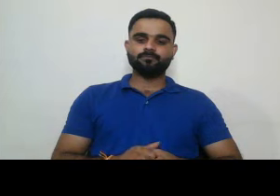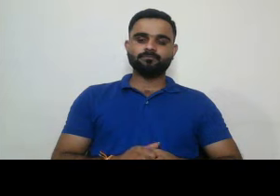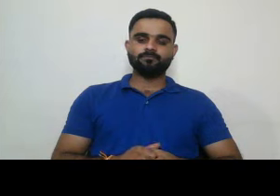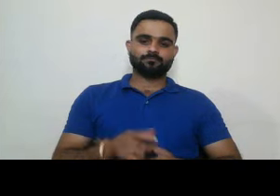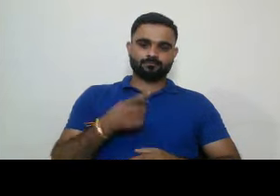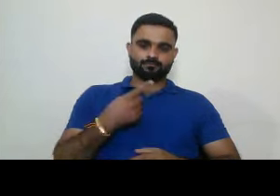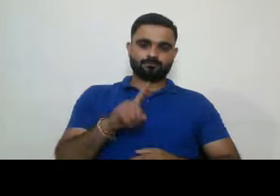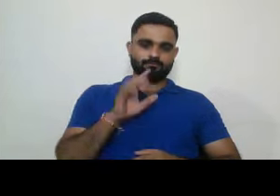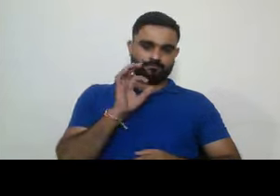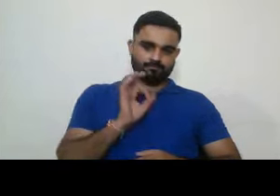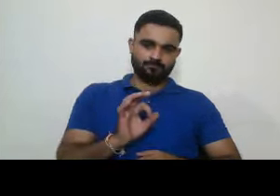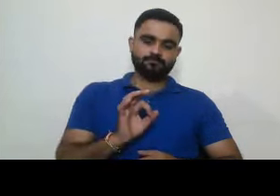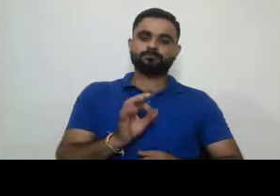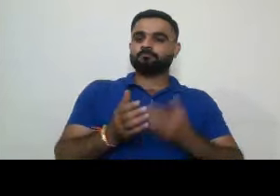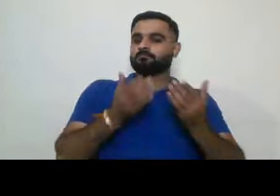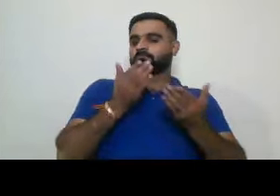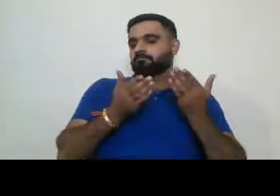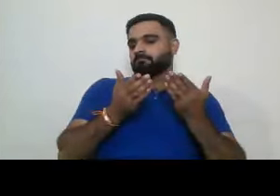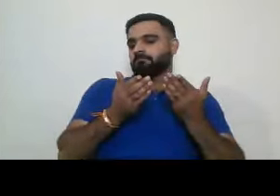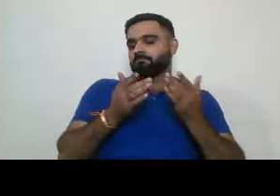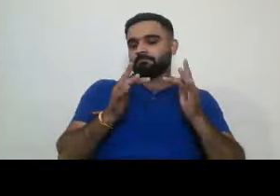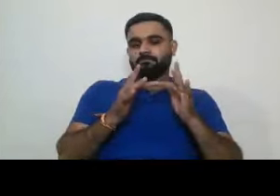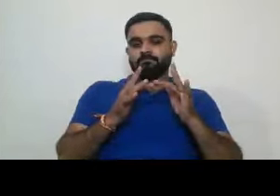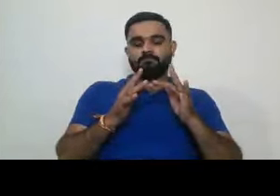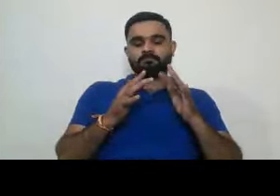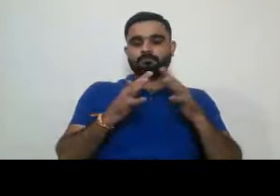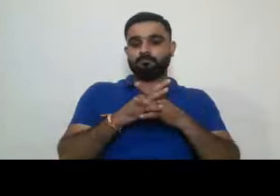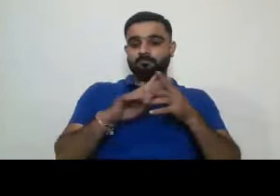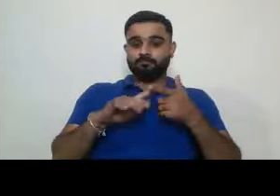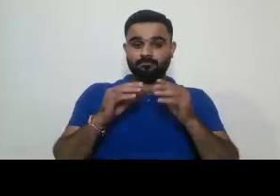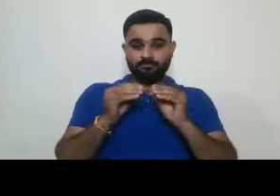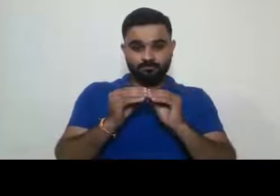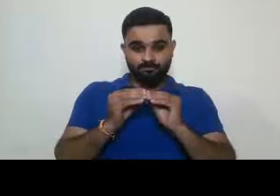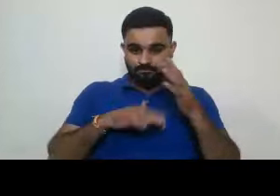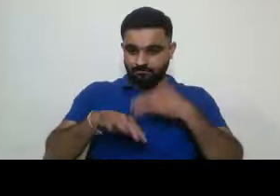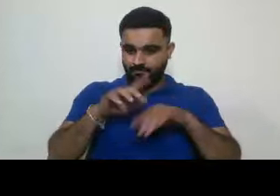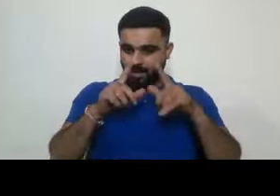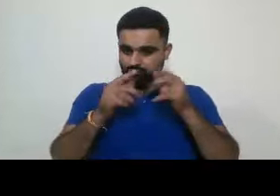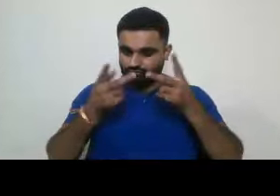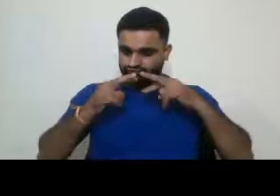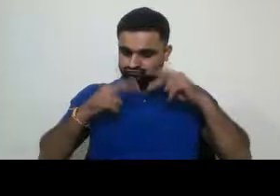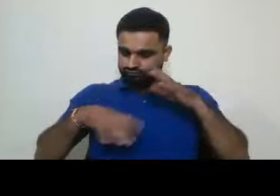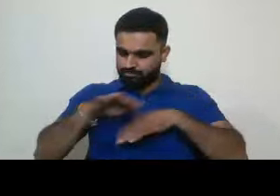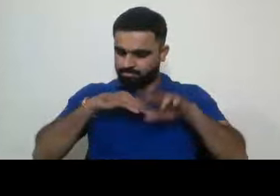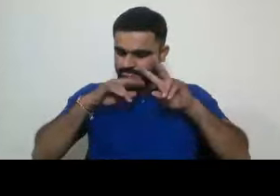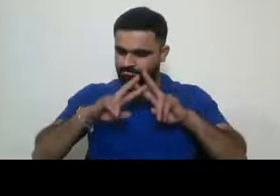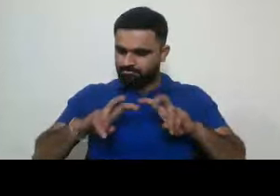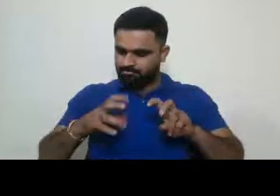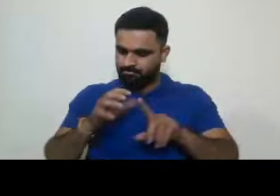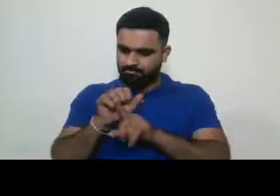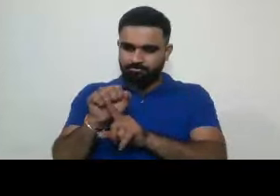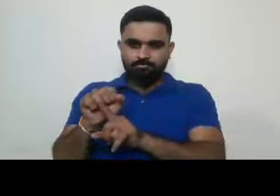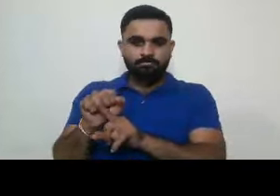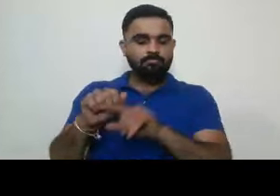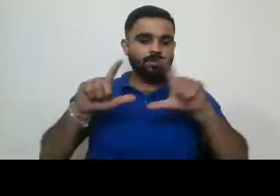Right. So it can browse the web for you. It can analyze data. So it is a data analyst. It can create